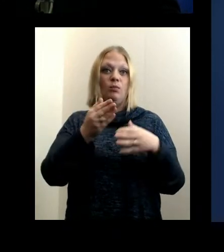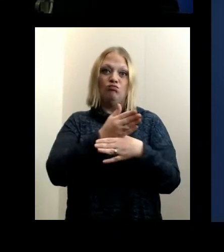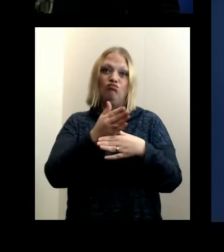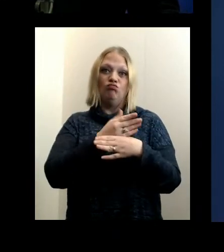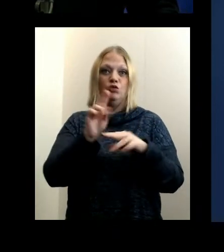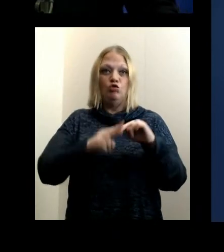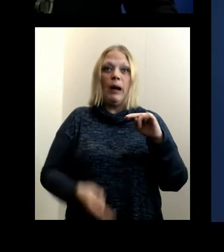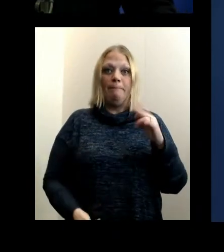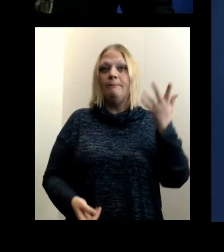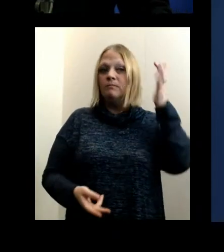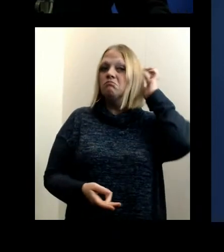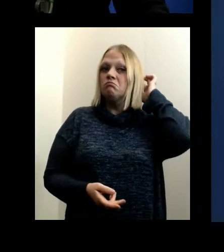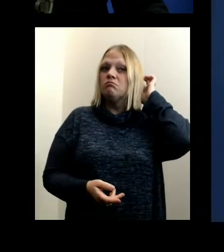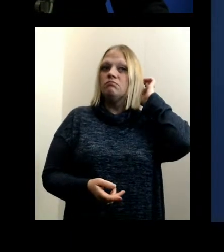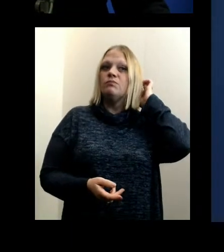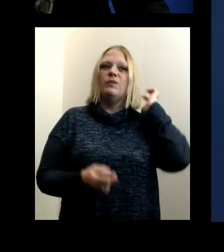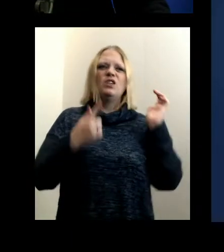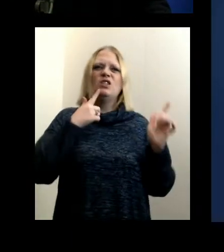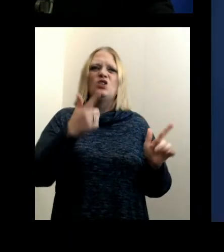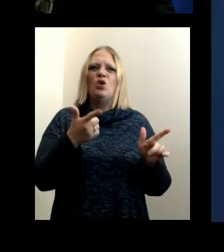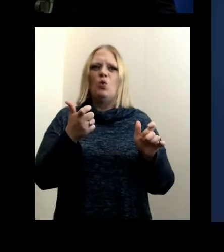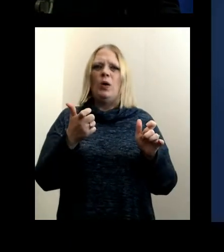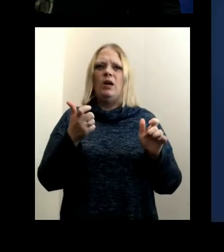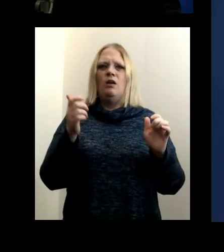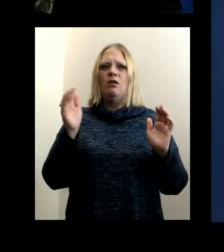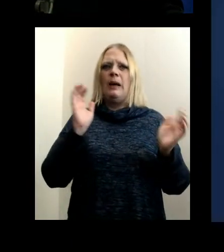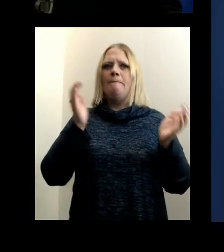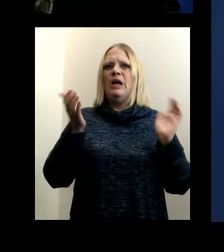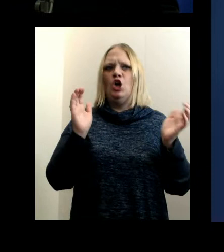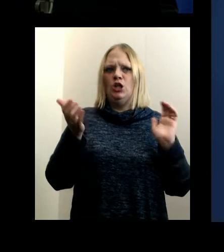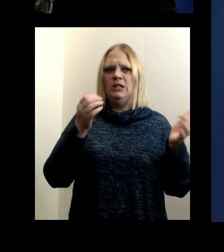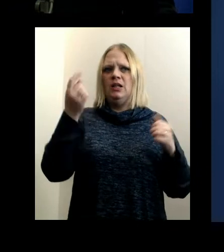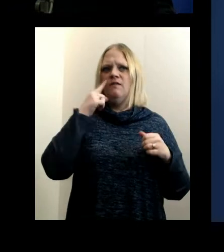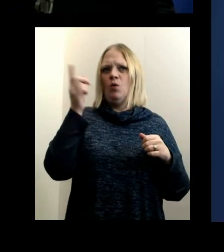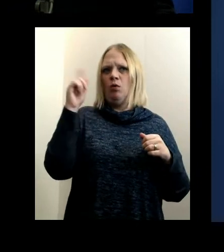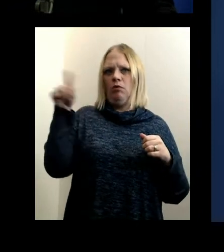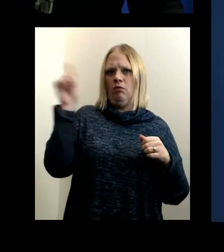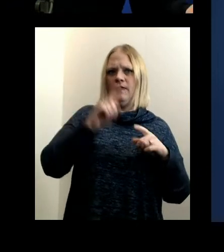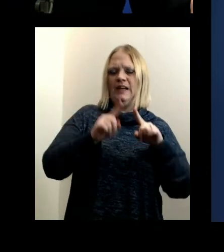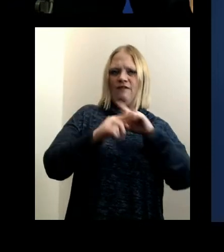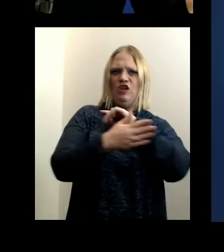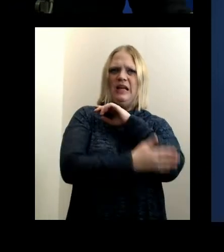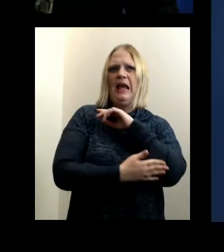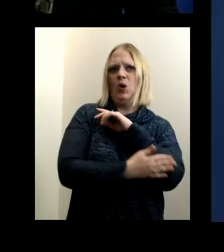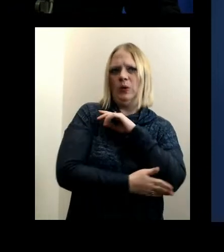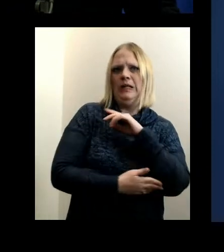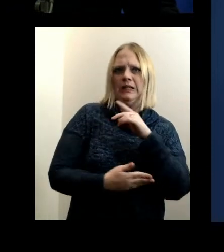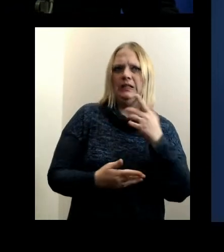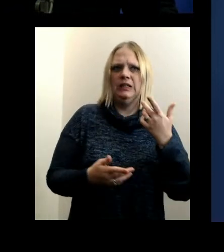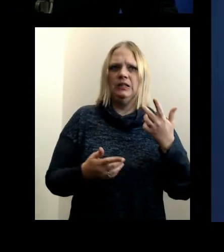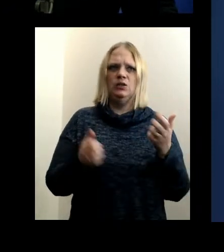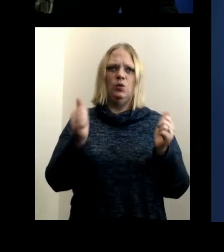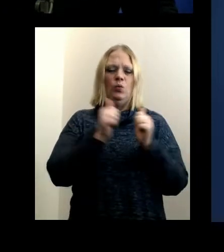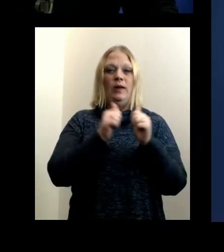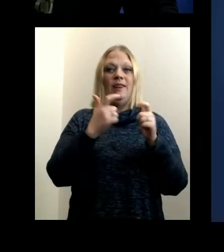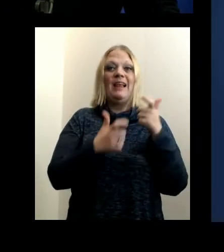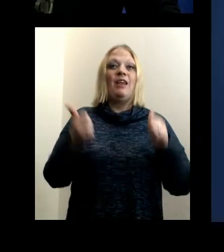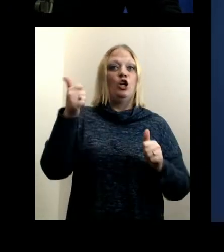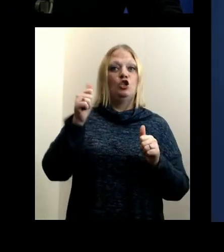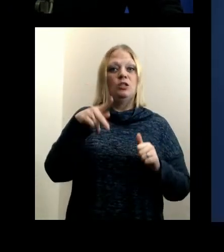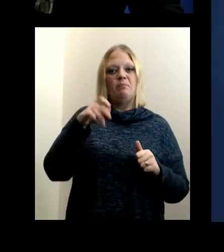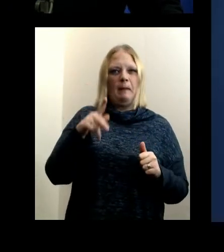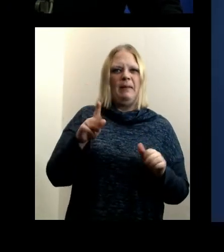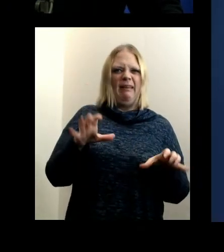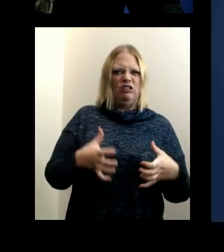drop. Just a quick comparison between Erie, Monroe, Onondaga, and Albany counties, the counties with the largest